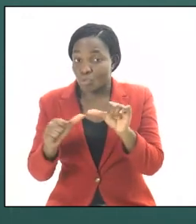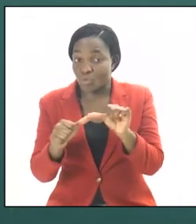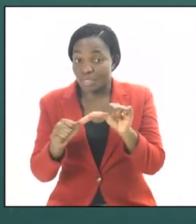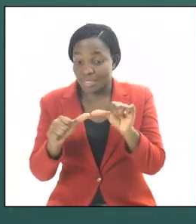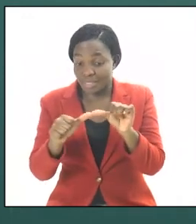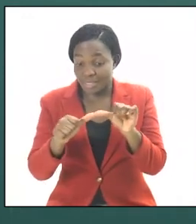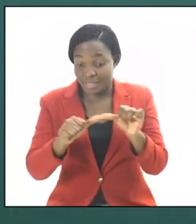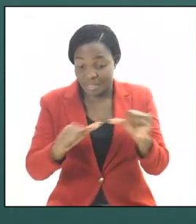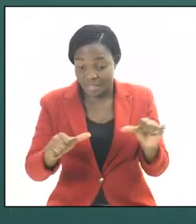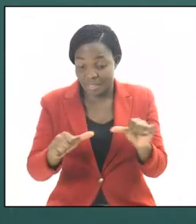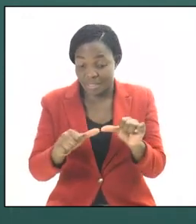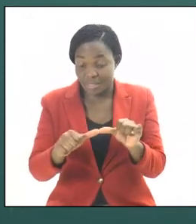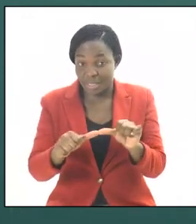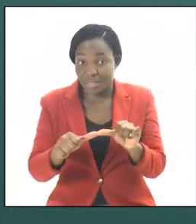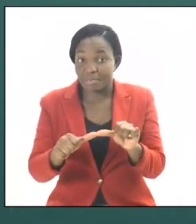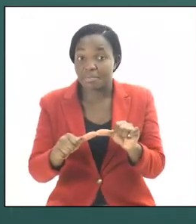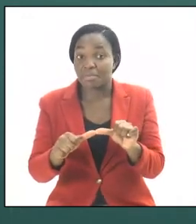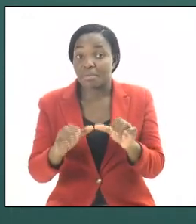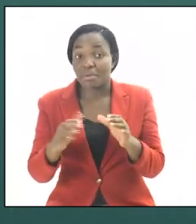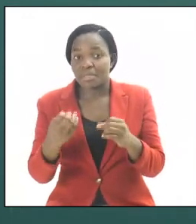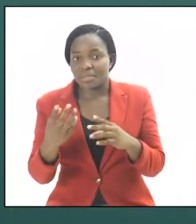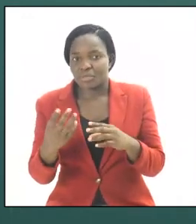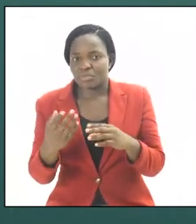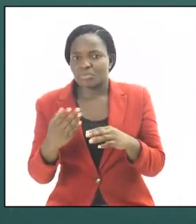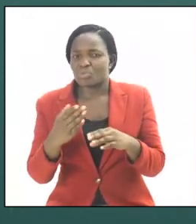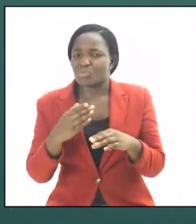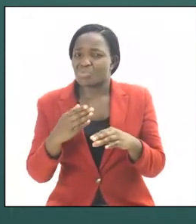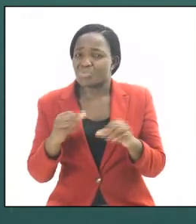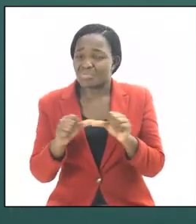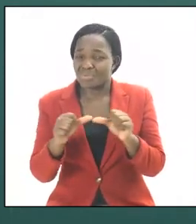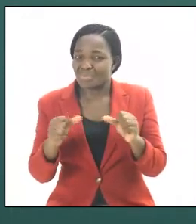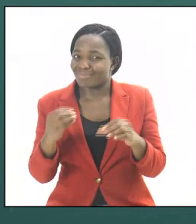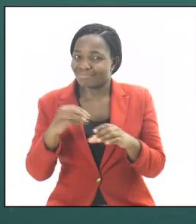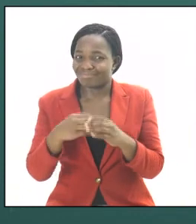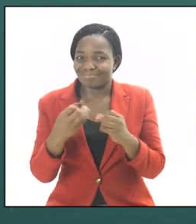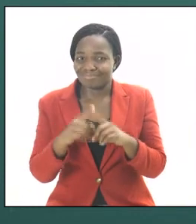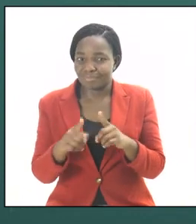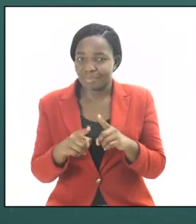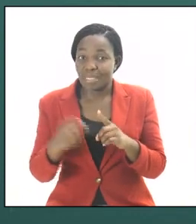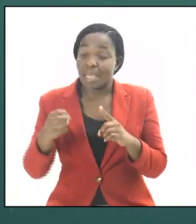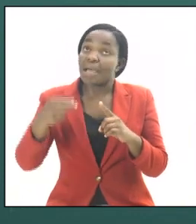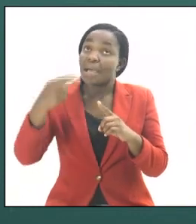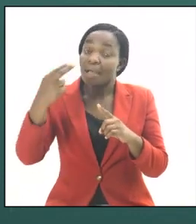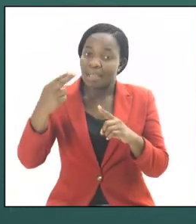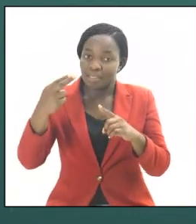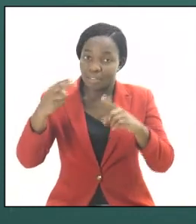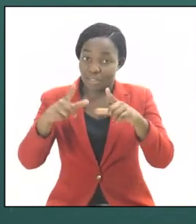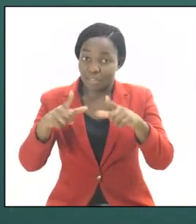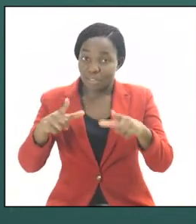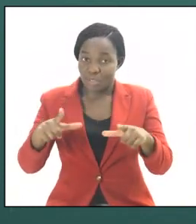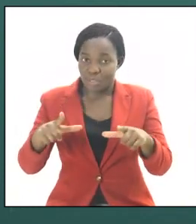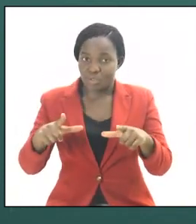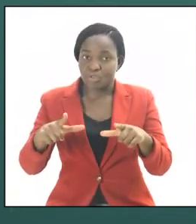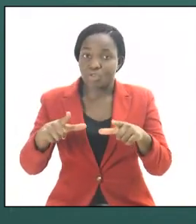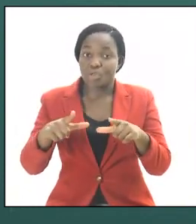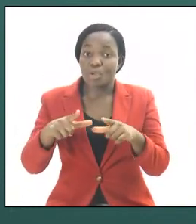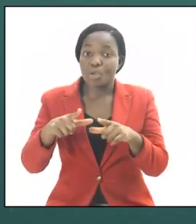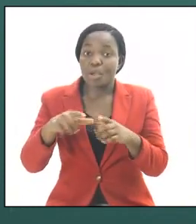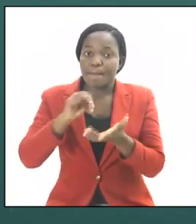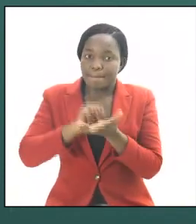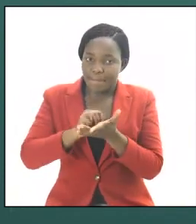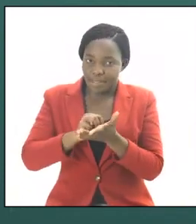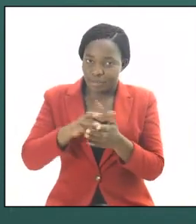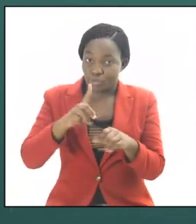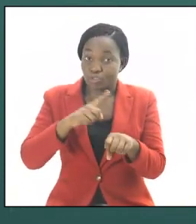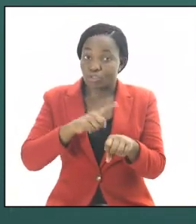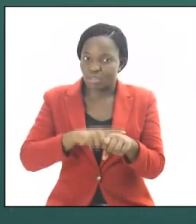can measure many different things: length, height, volume, mass, and time. We can